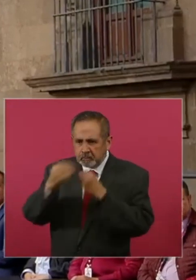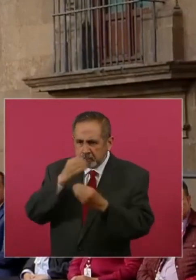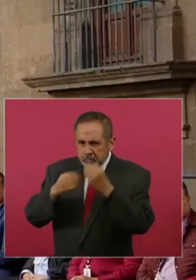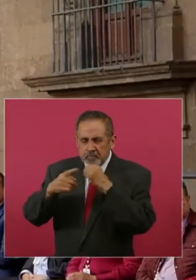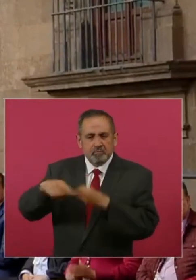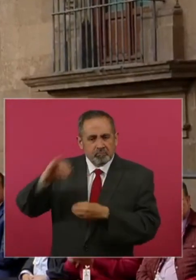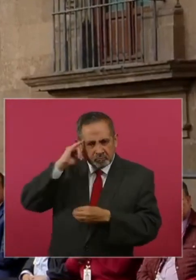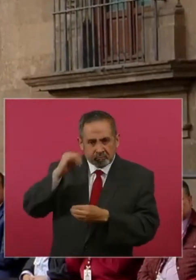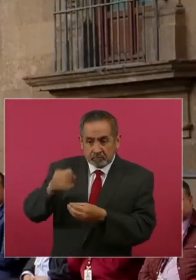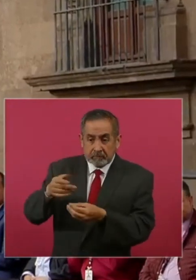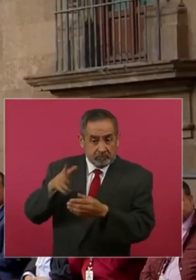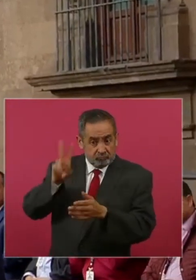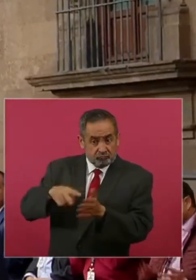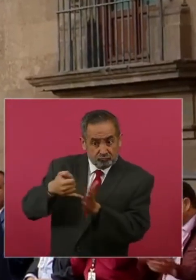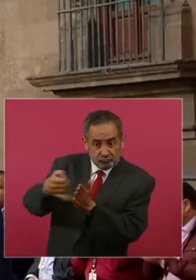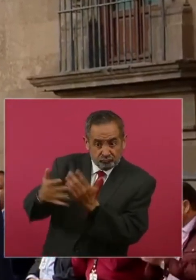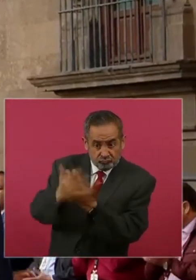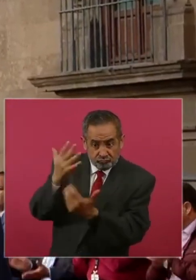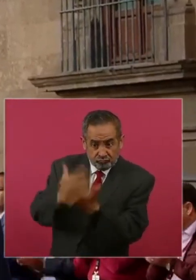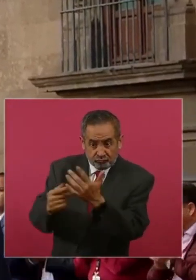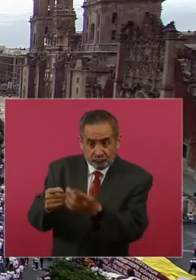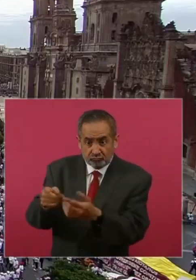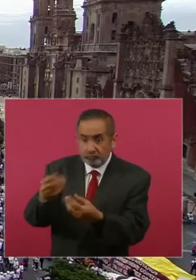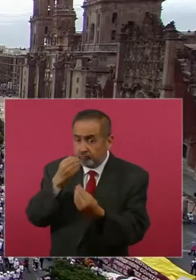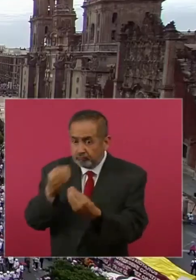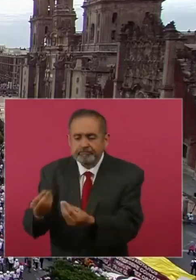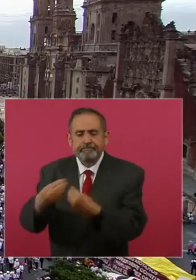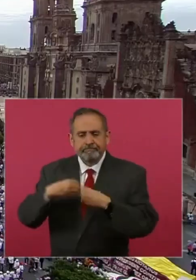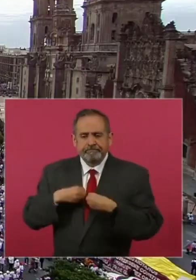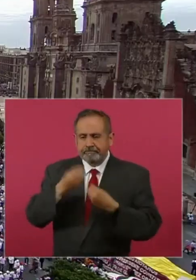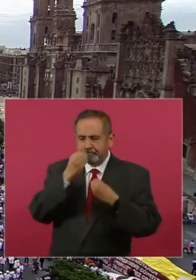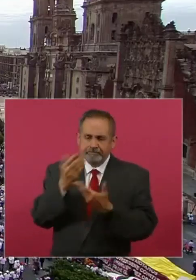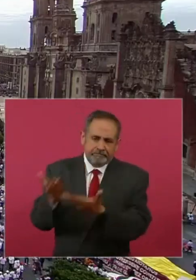other programs for the people.